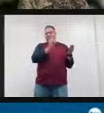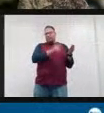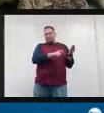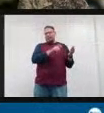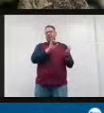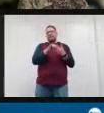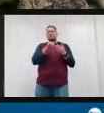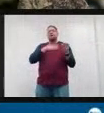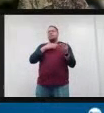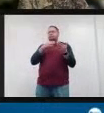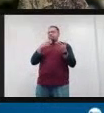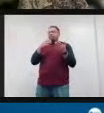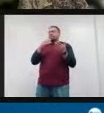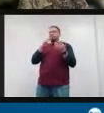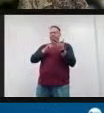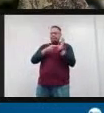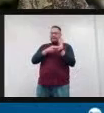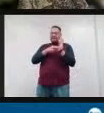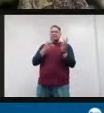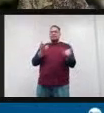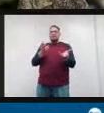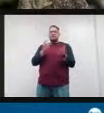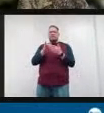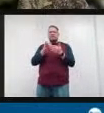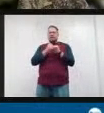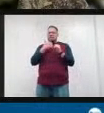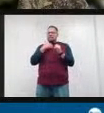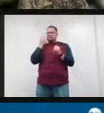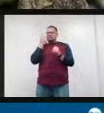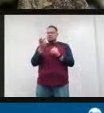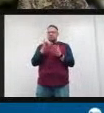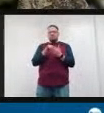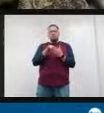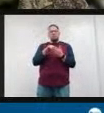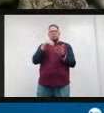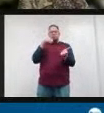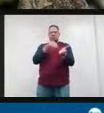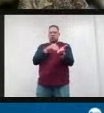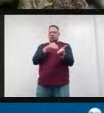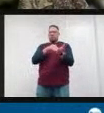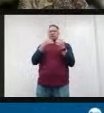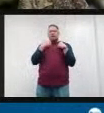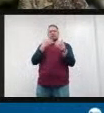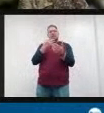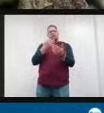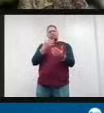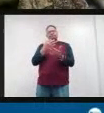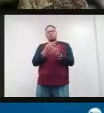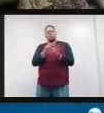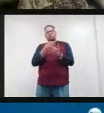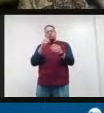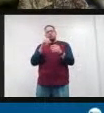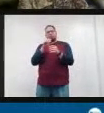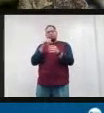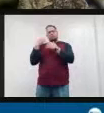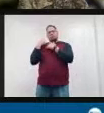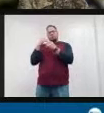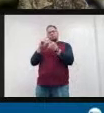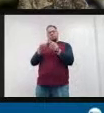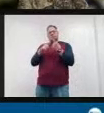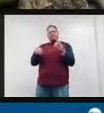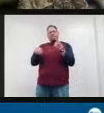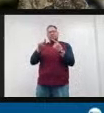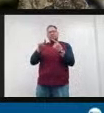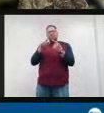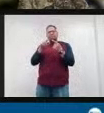what I meant by that. And that's how I see, like a doctor has a fiduciary duty towards their patient. We are the school